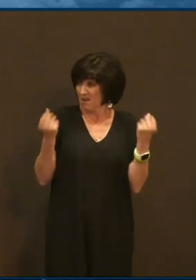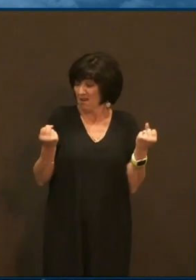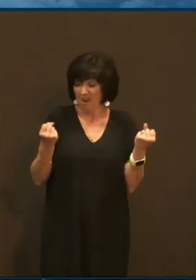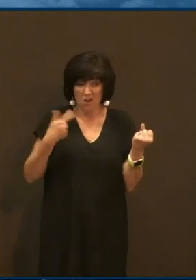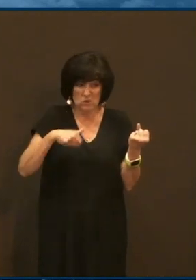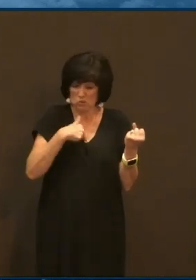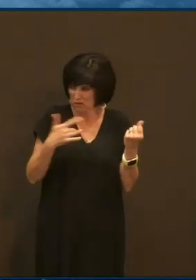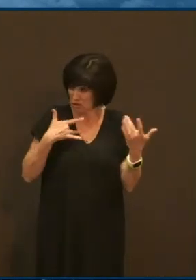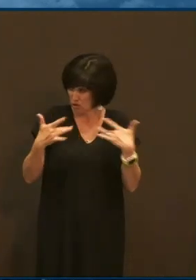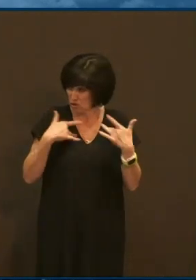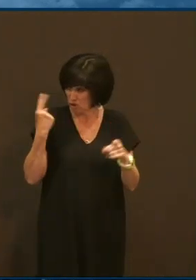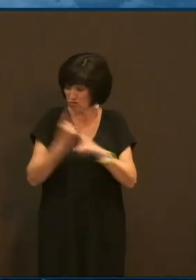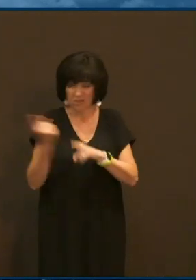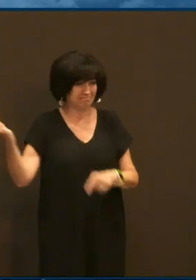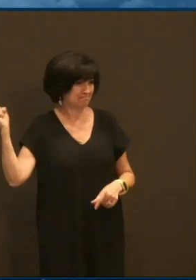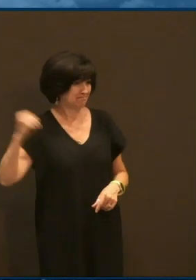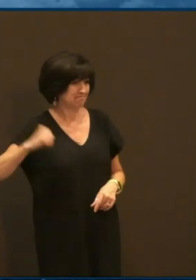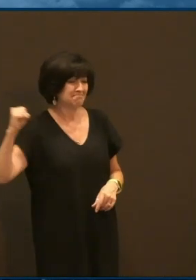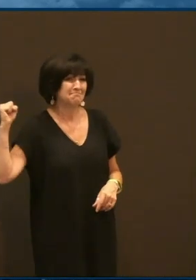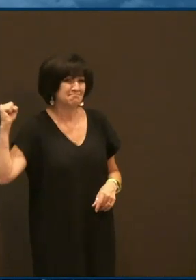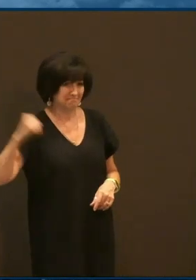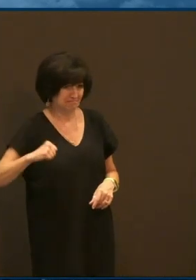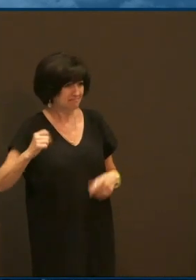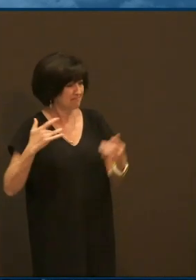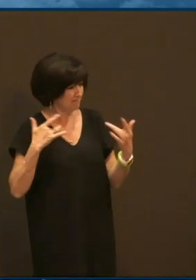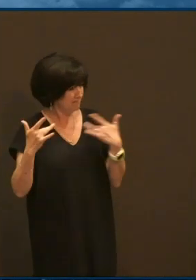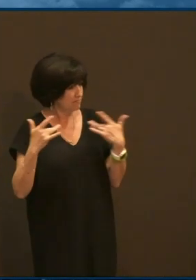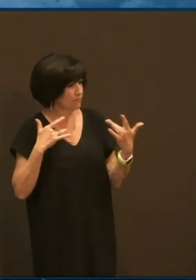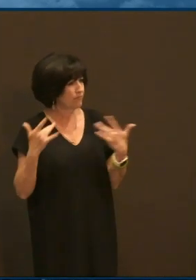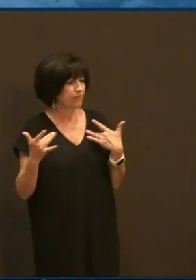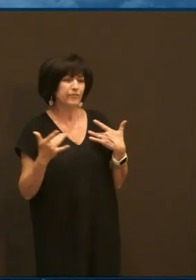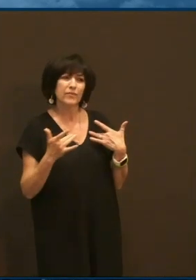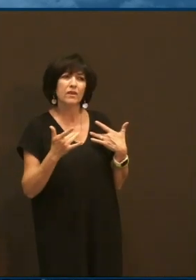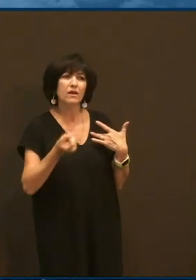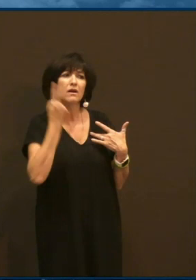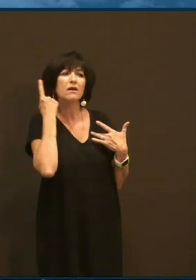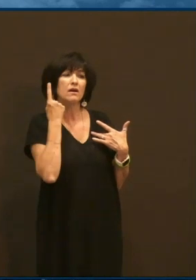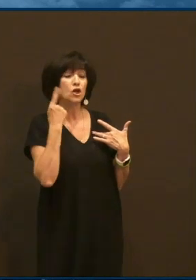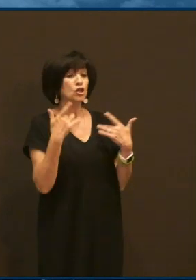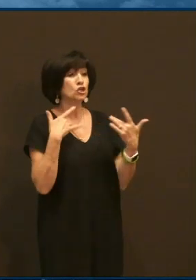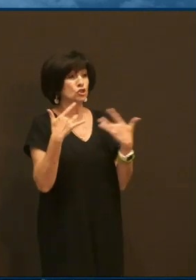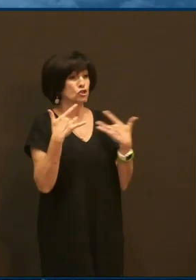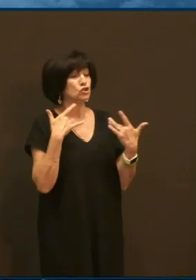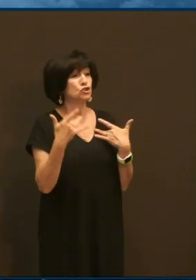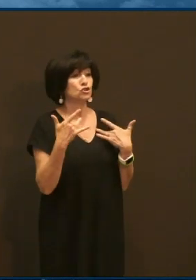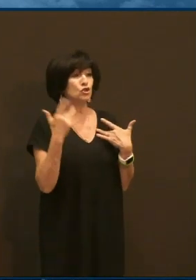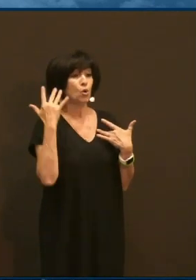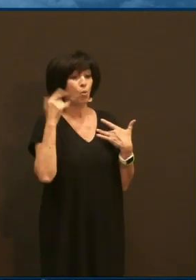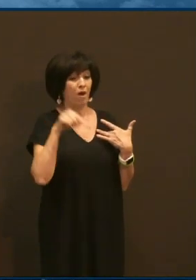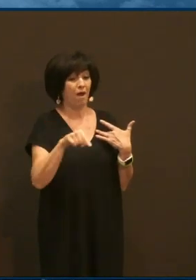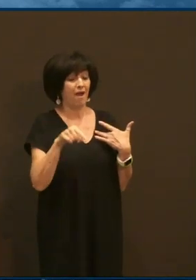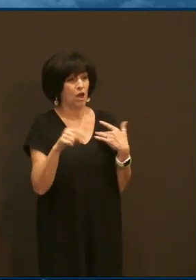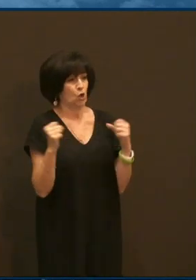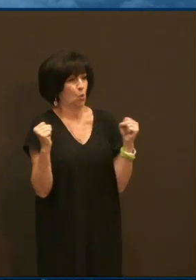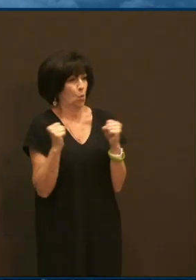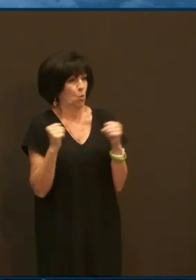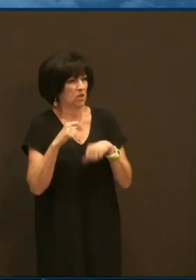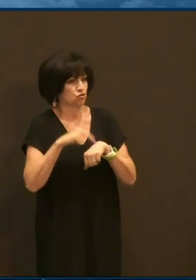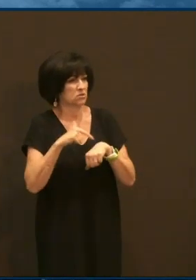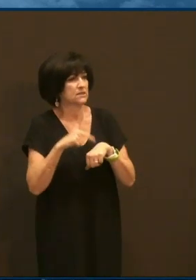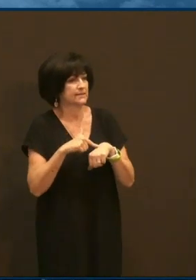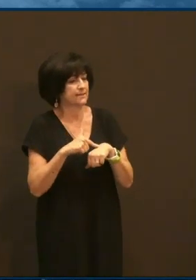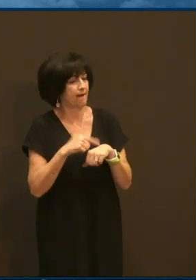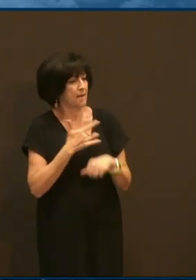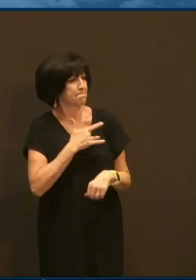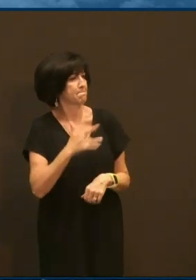right? Absolutely, it's a concern. It's a concern also because the wintertime is influenza season as